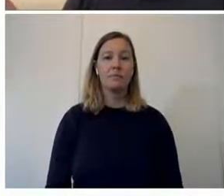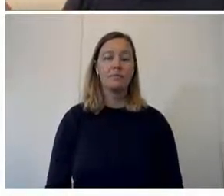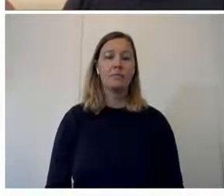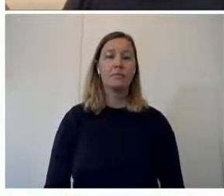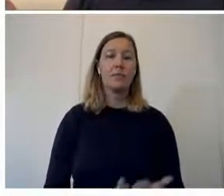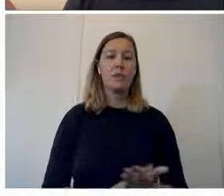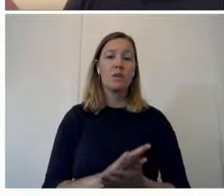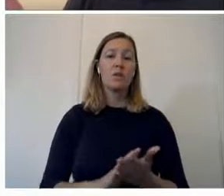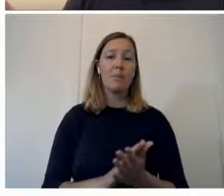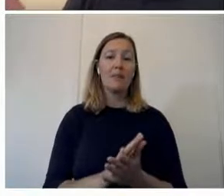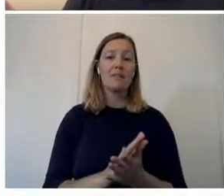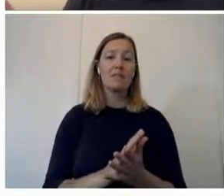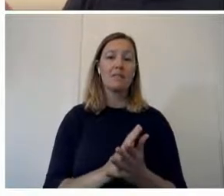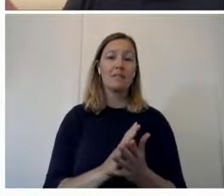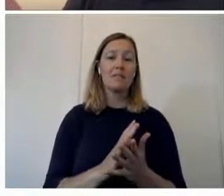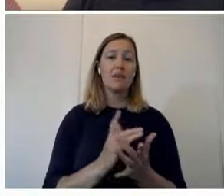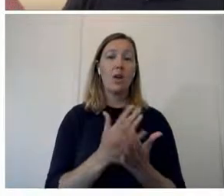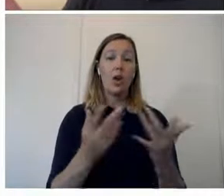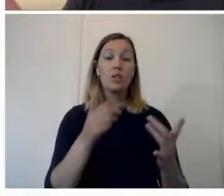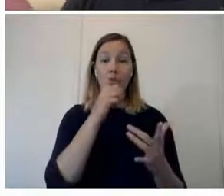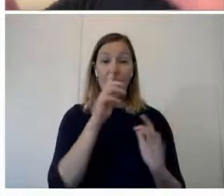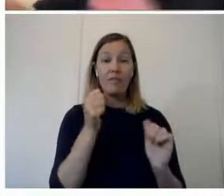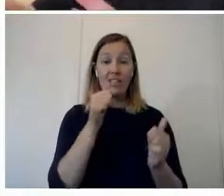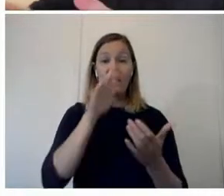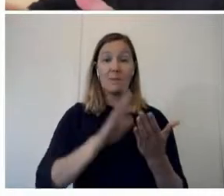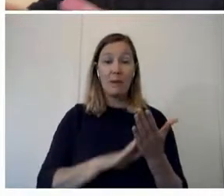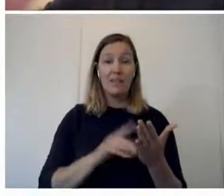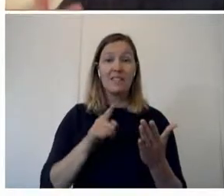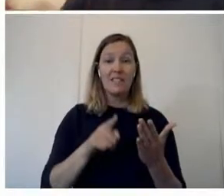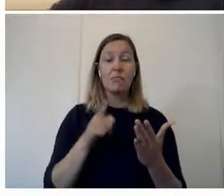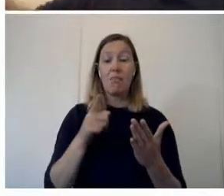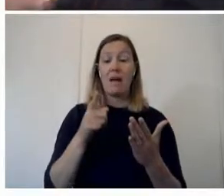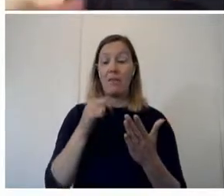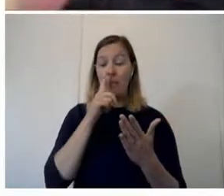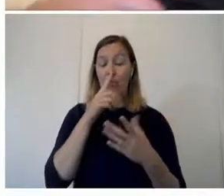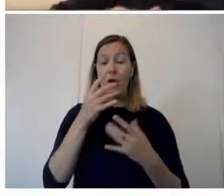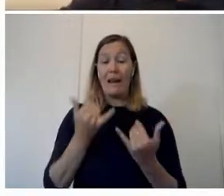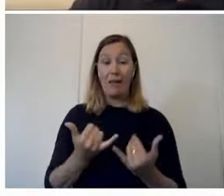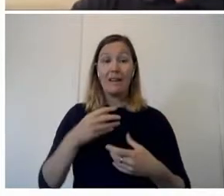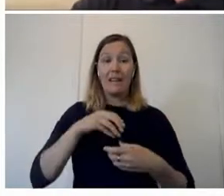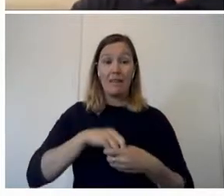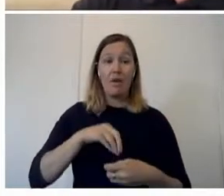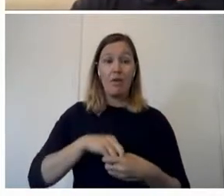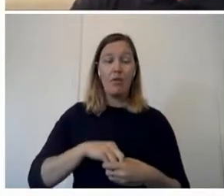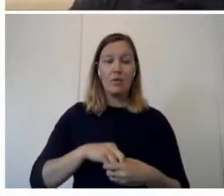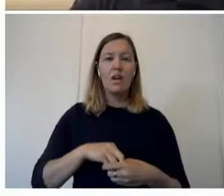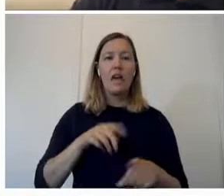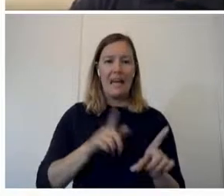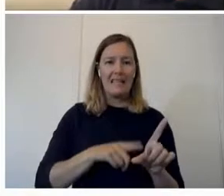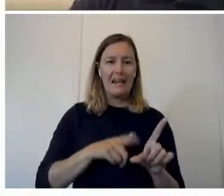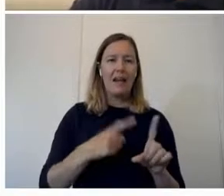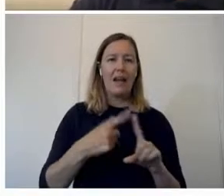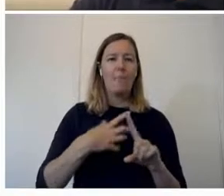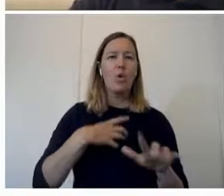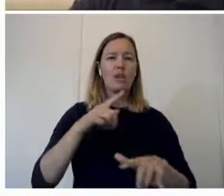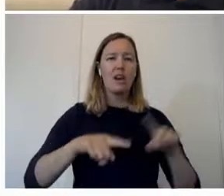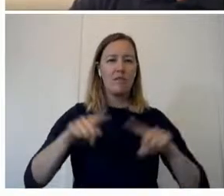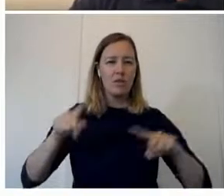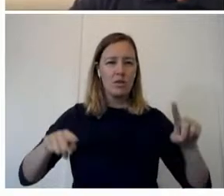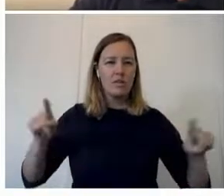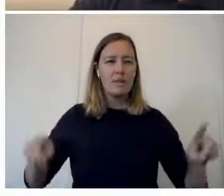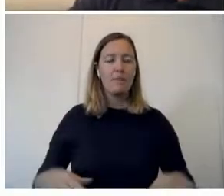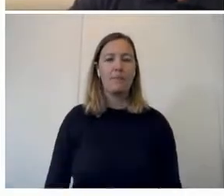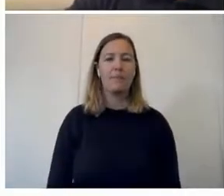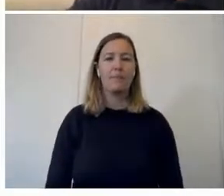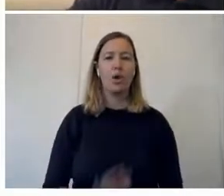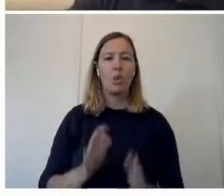people have had an experience of this, but the ones that are currently with it tend to be younger and more diverse. And then if we look at the